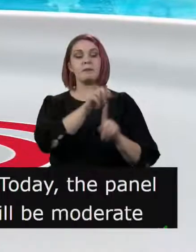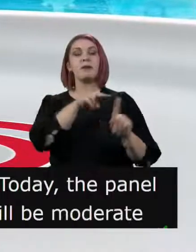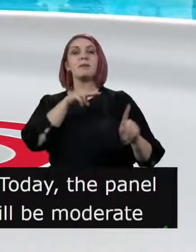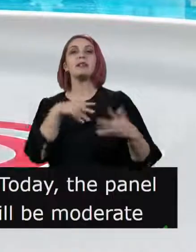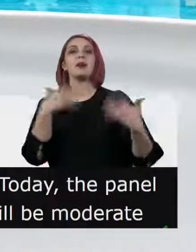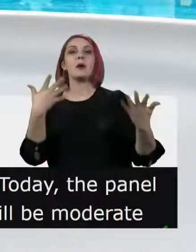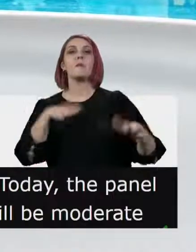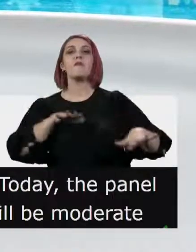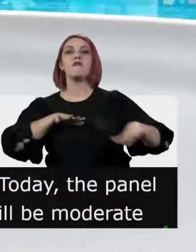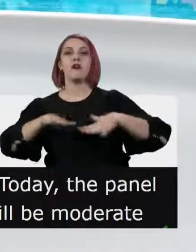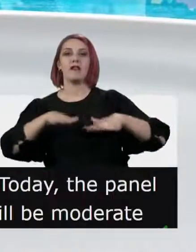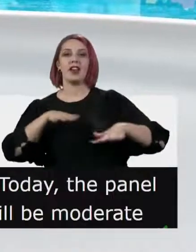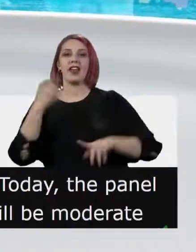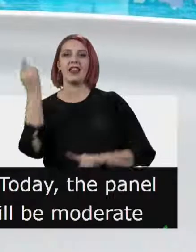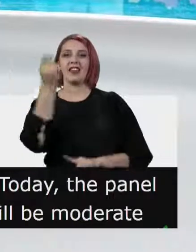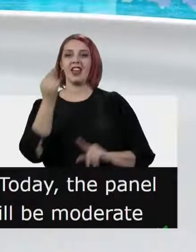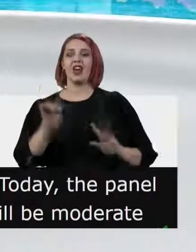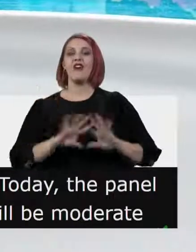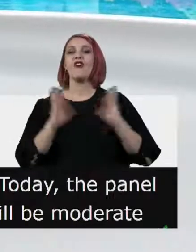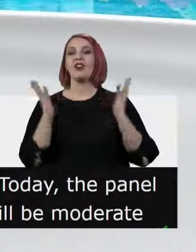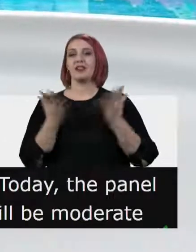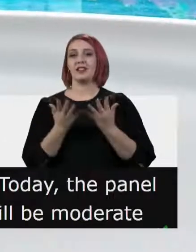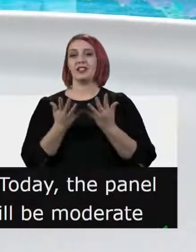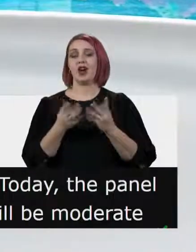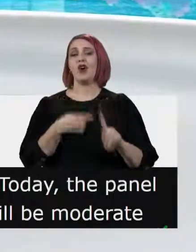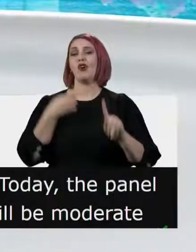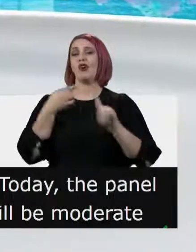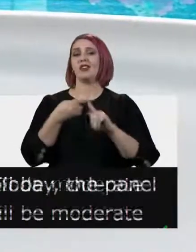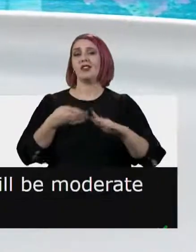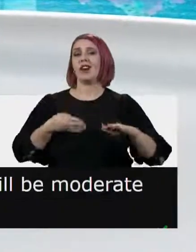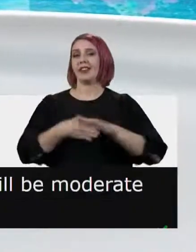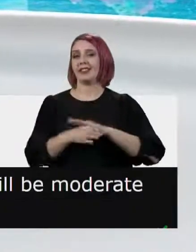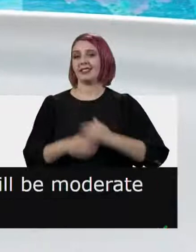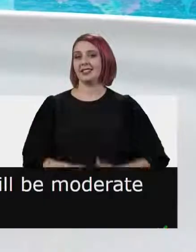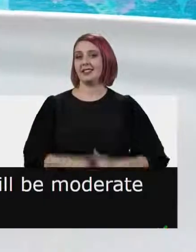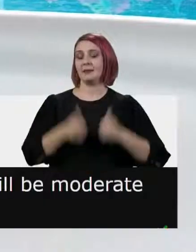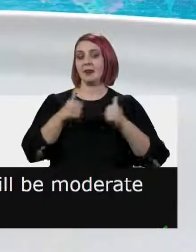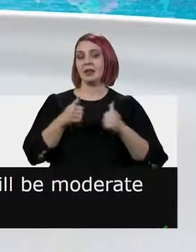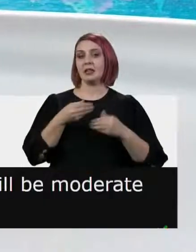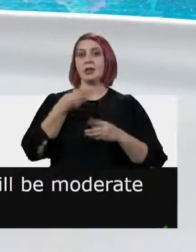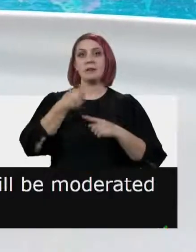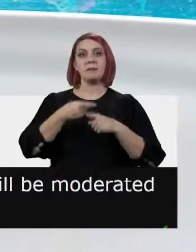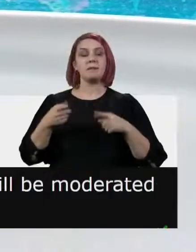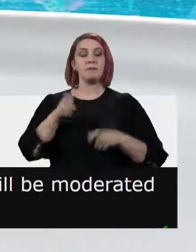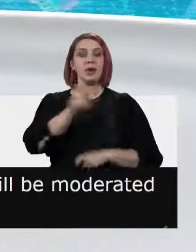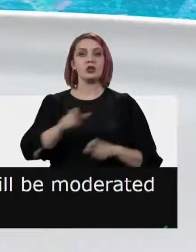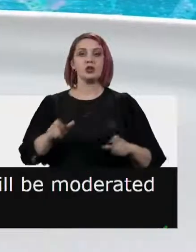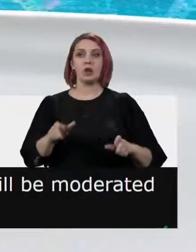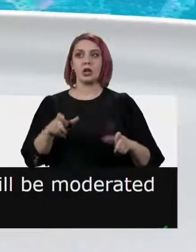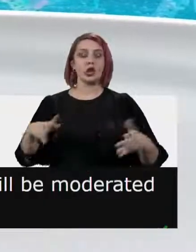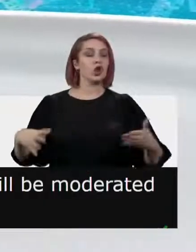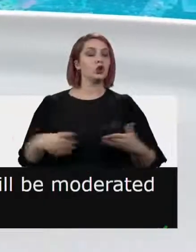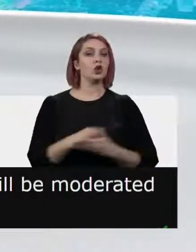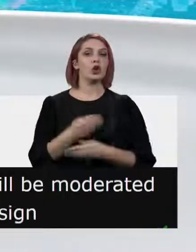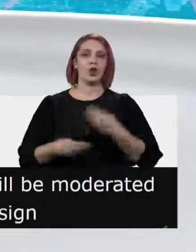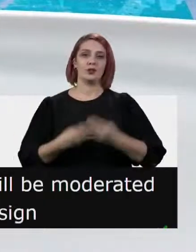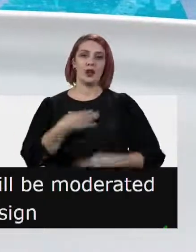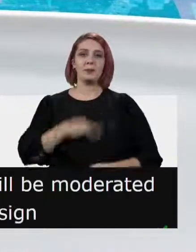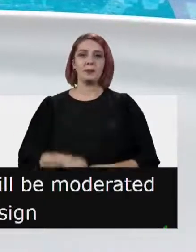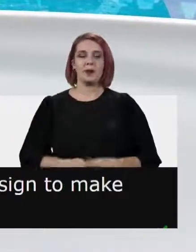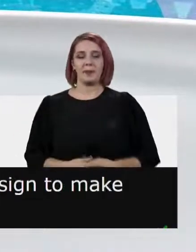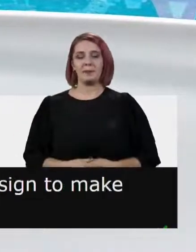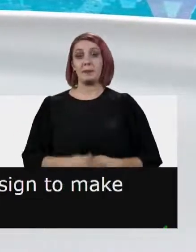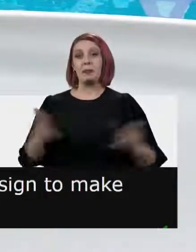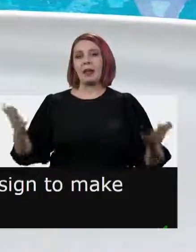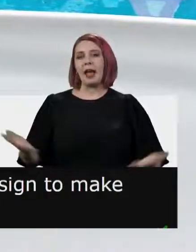by Stefan Junstrad. We'll talk about smart cities and universal design to make cities more usable and accessible for the